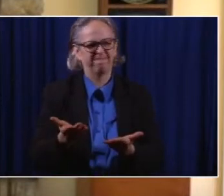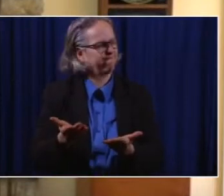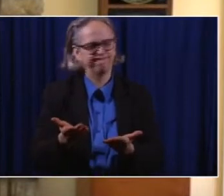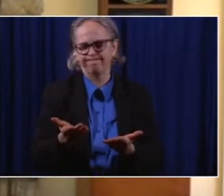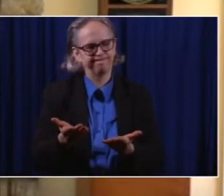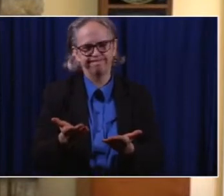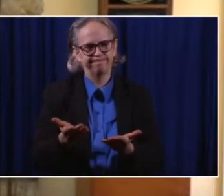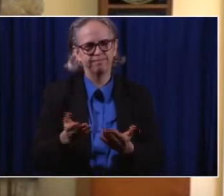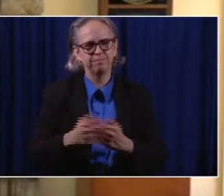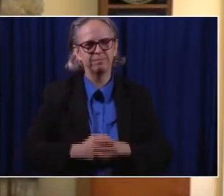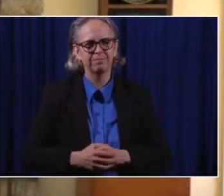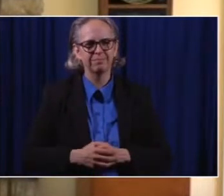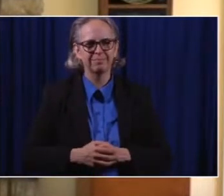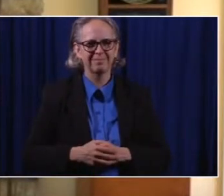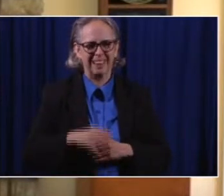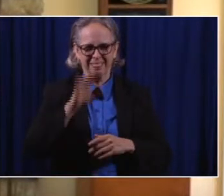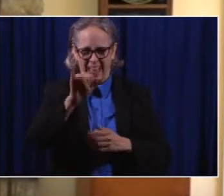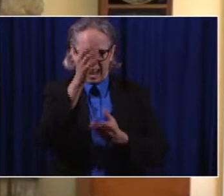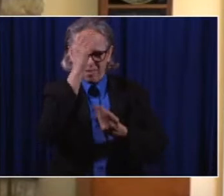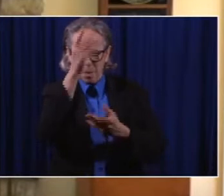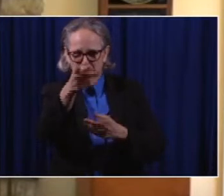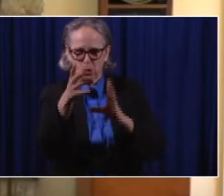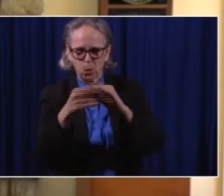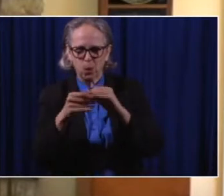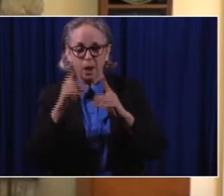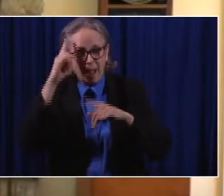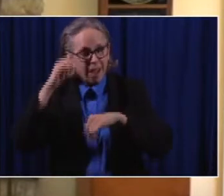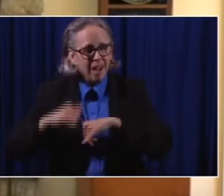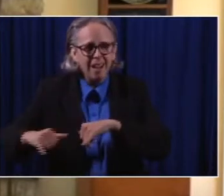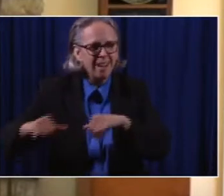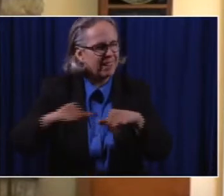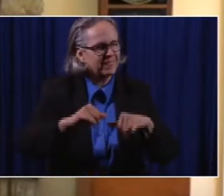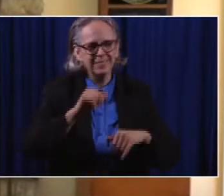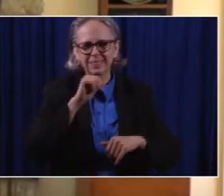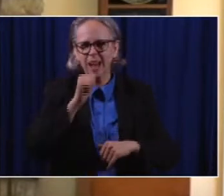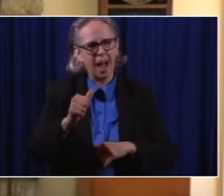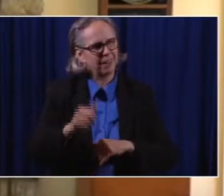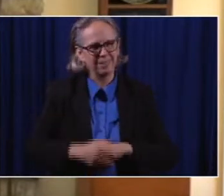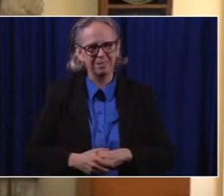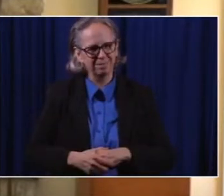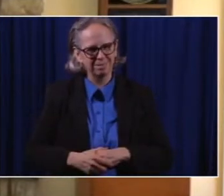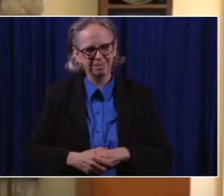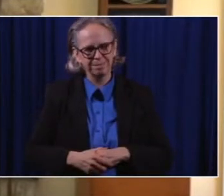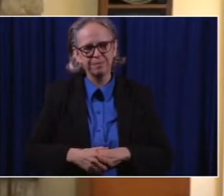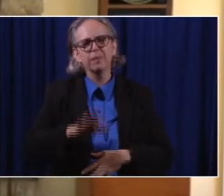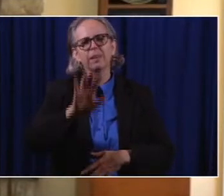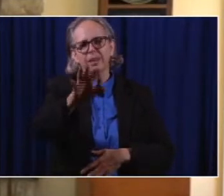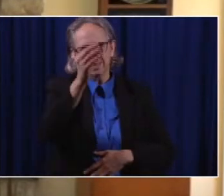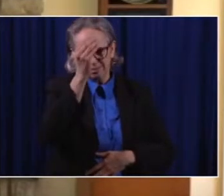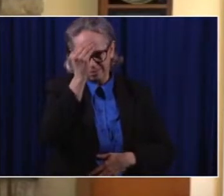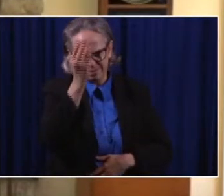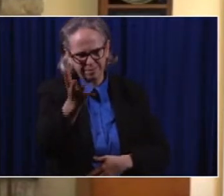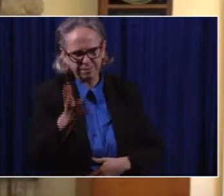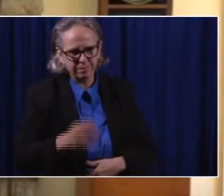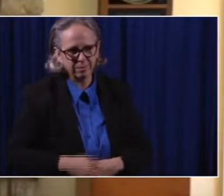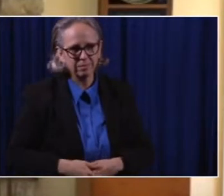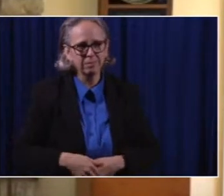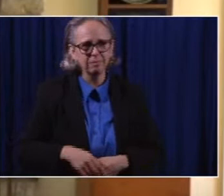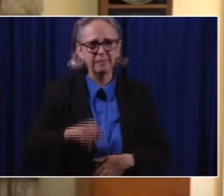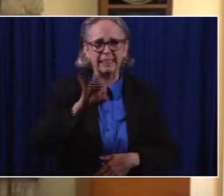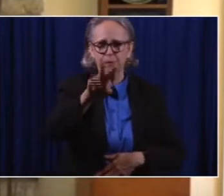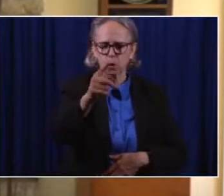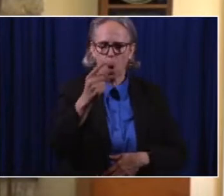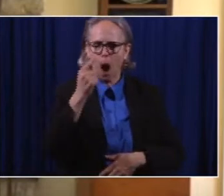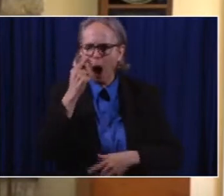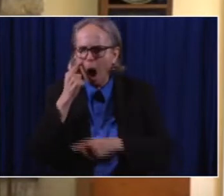not, there's no uniformity, consistency. I mean, if I could wave a wand and we were doing 90% mask compliance every place in public, I